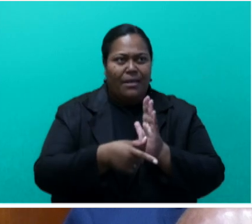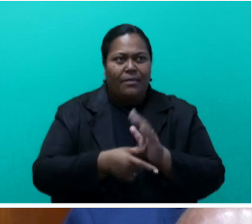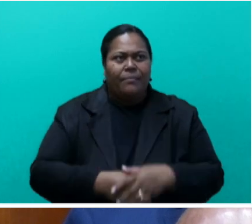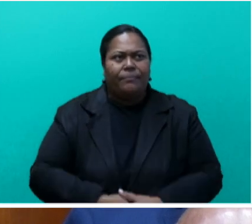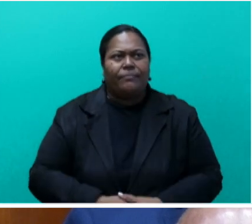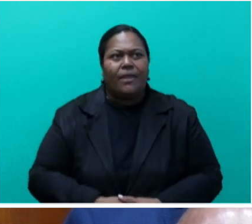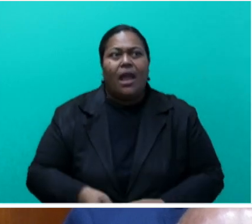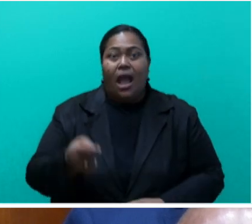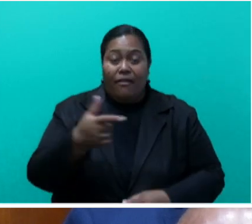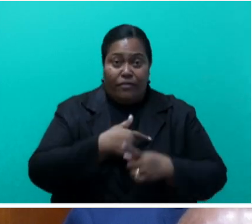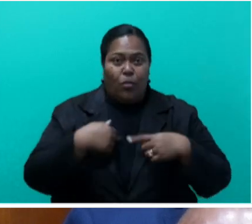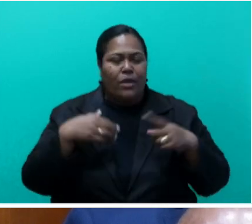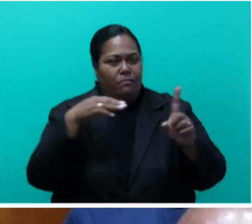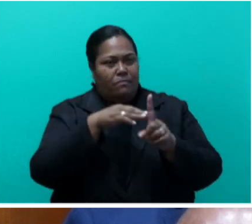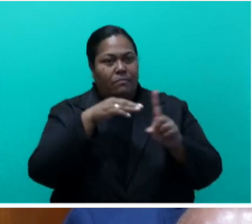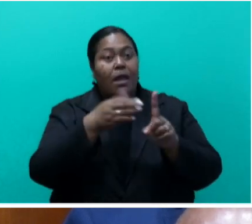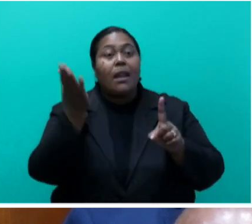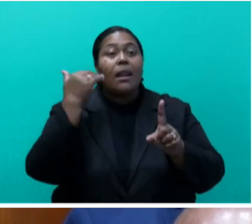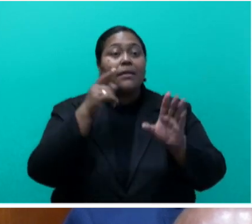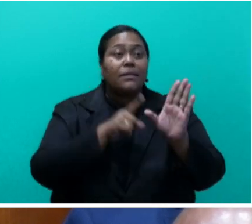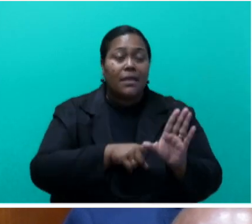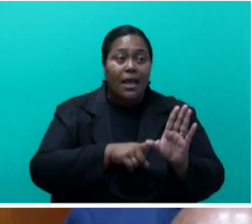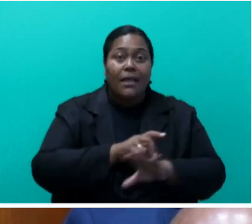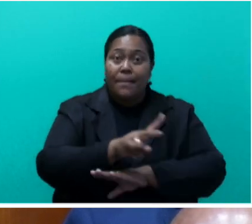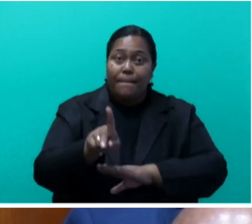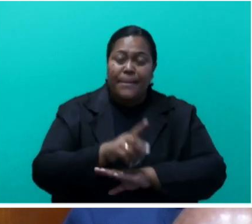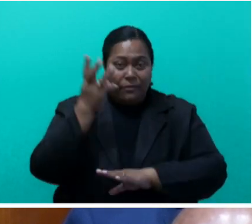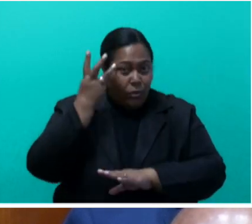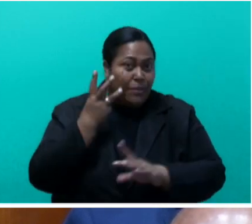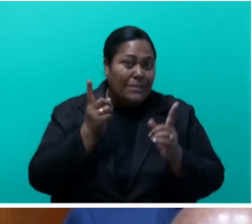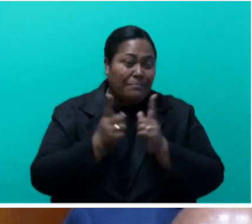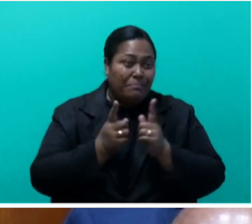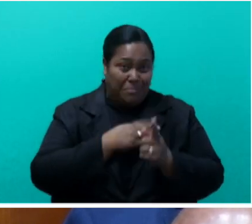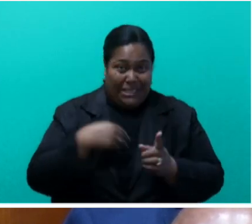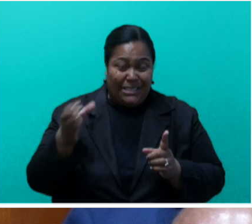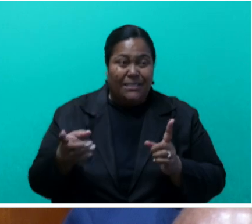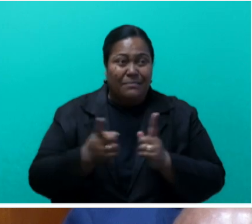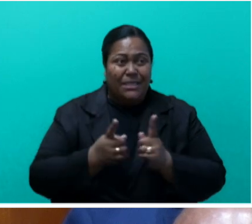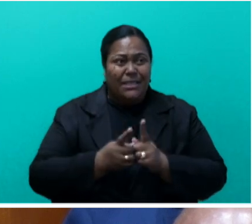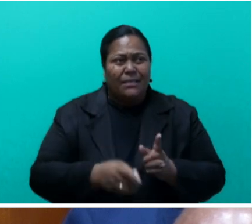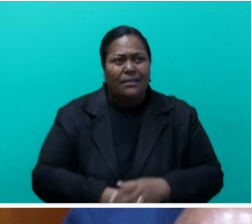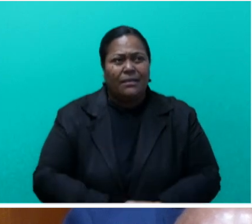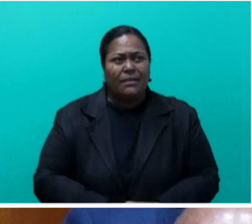lobbied last year at the Pacific Women Ministers meeting, the